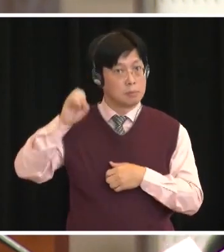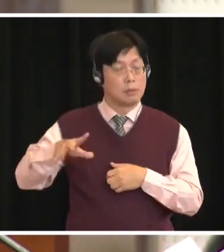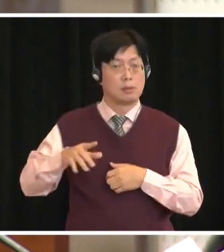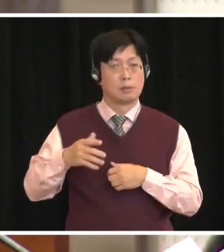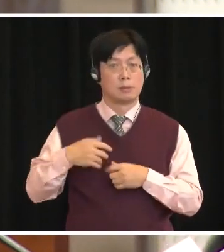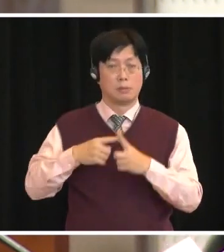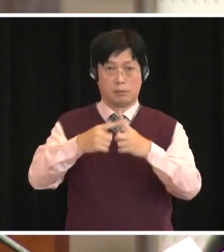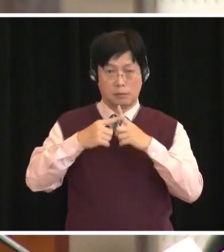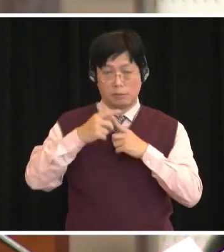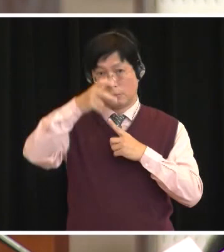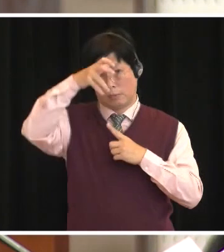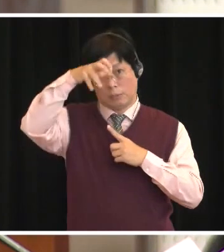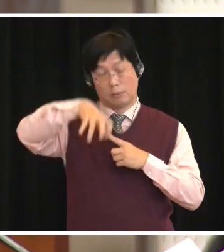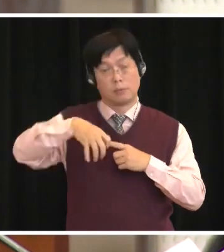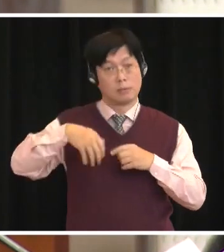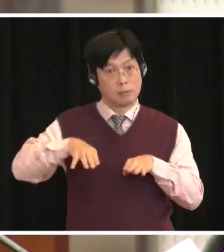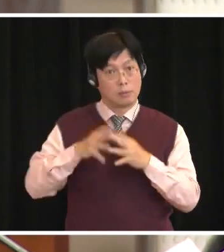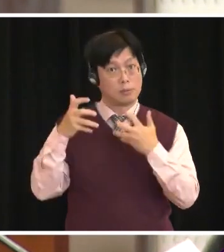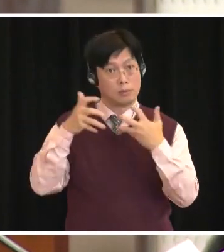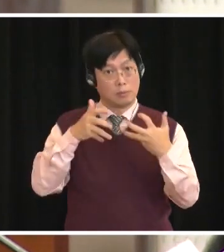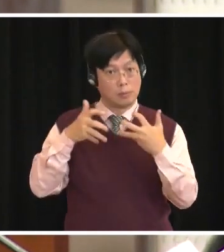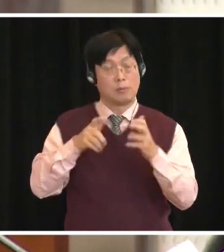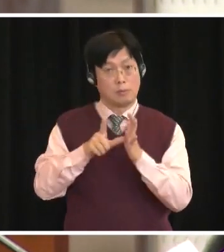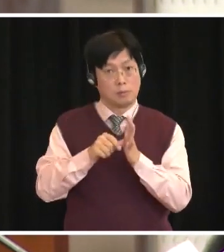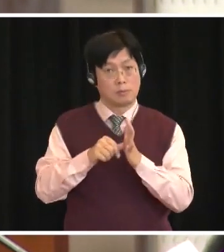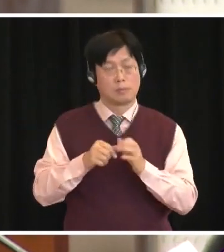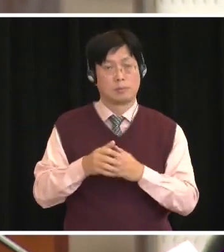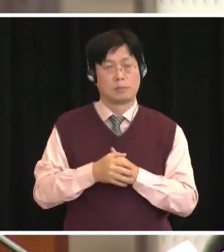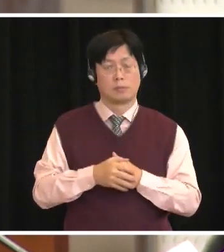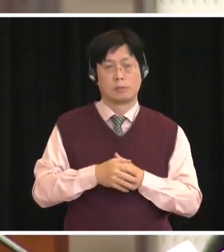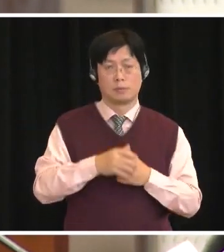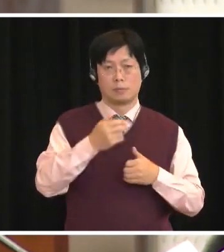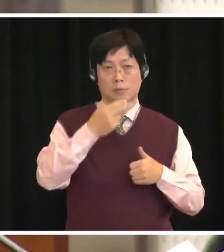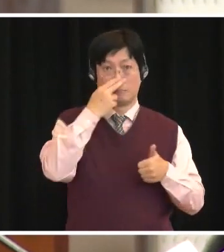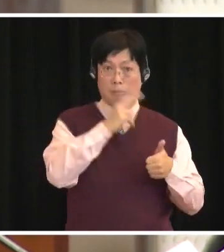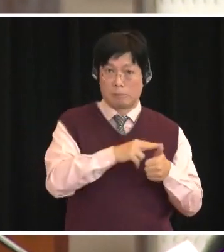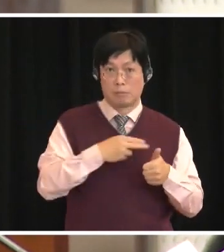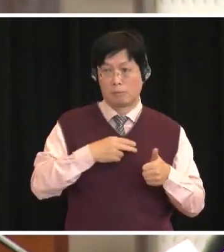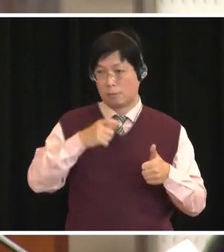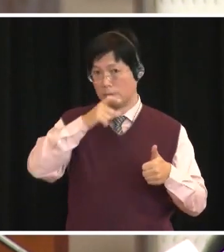We will inform the party concerned that